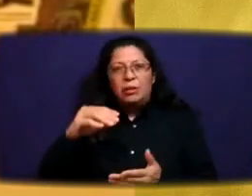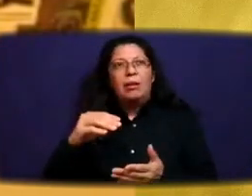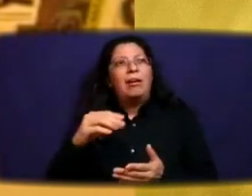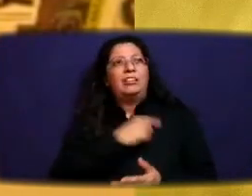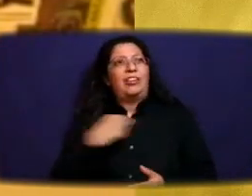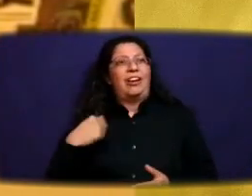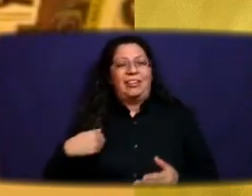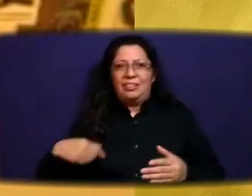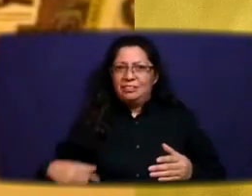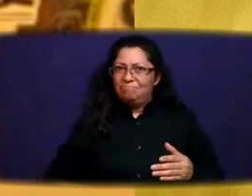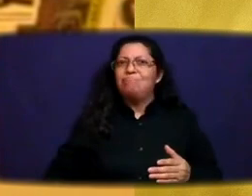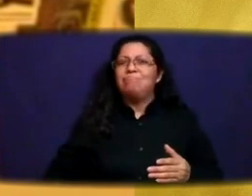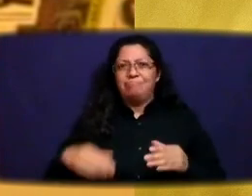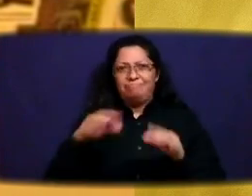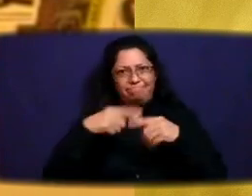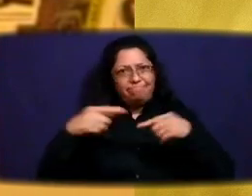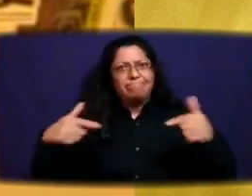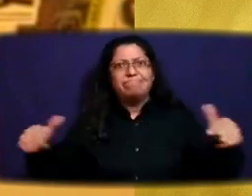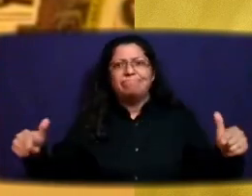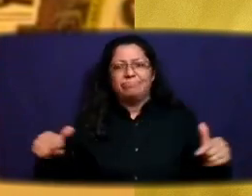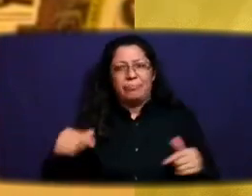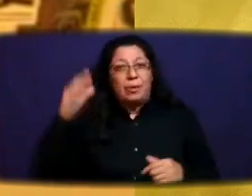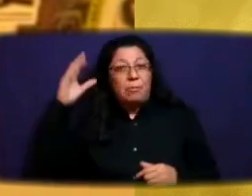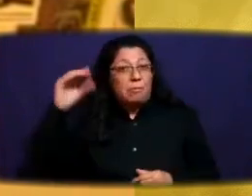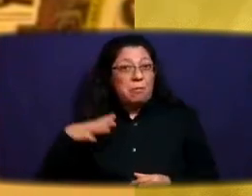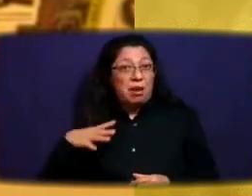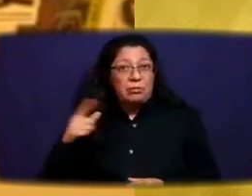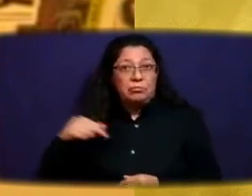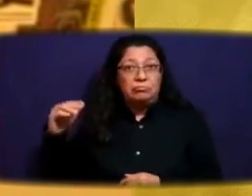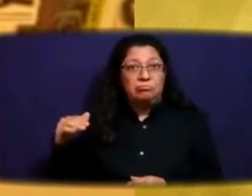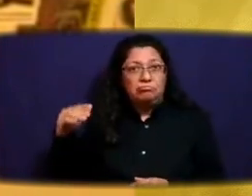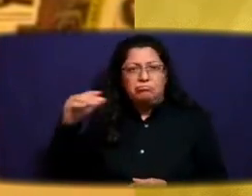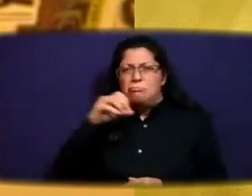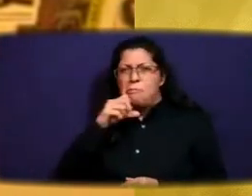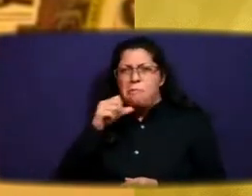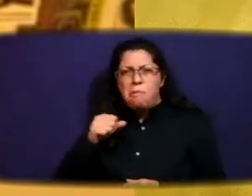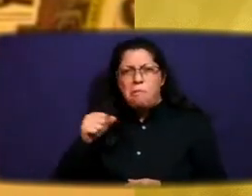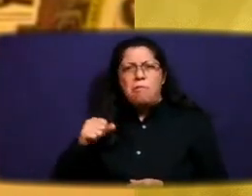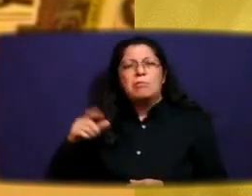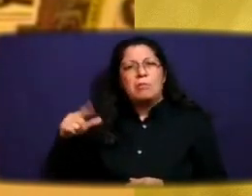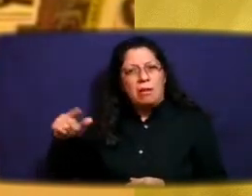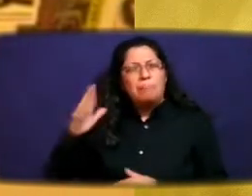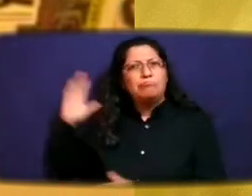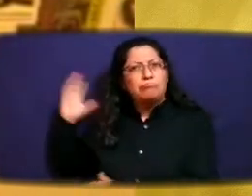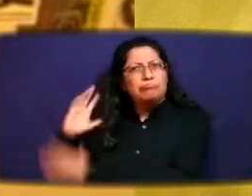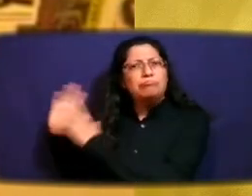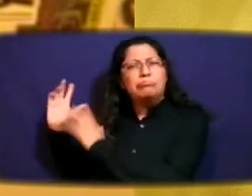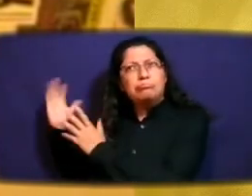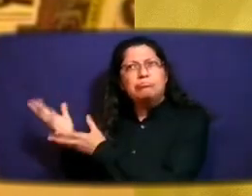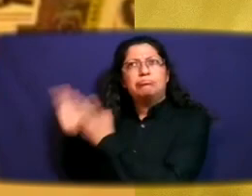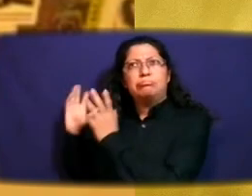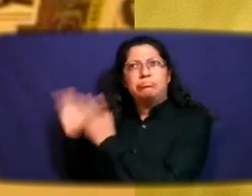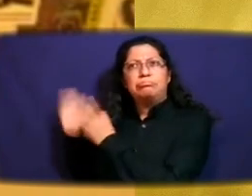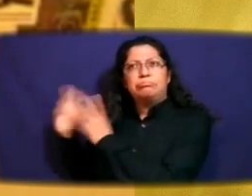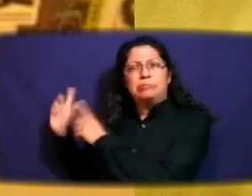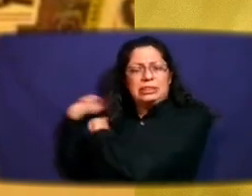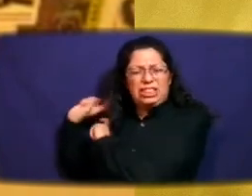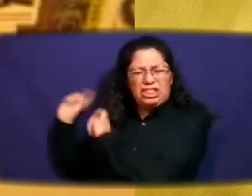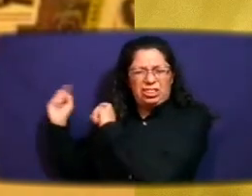where grown men talk about grown things, how things used to be and how things ain't the same no